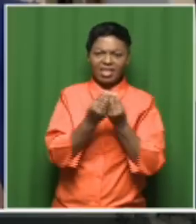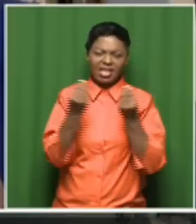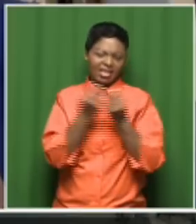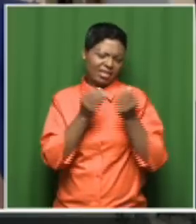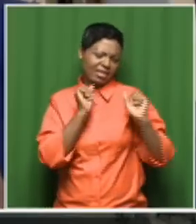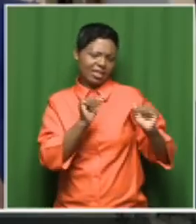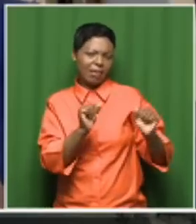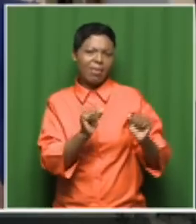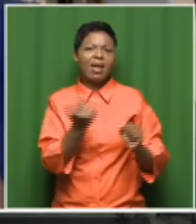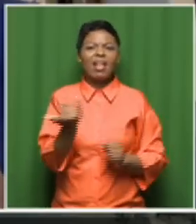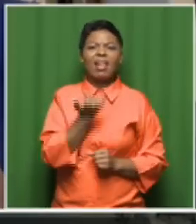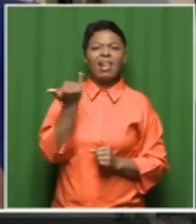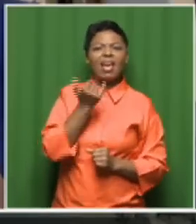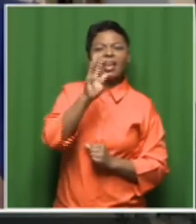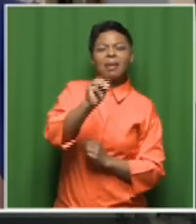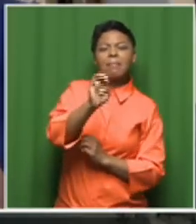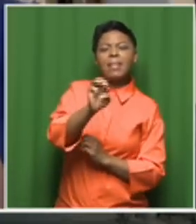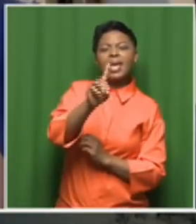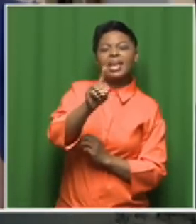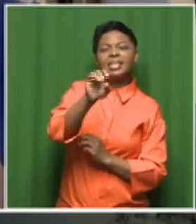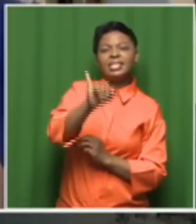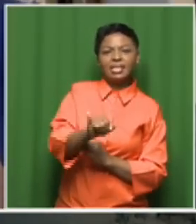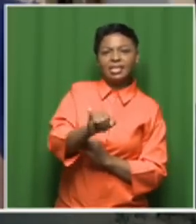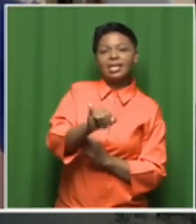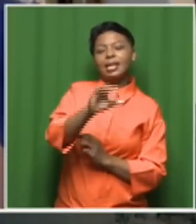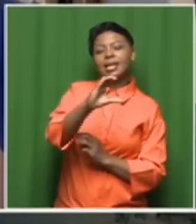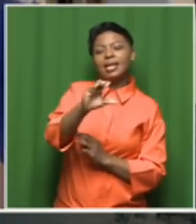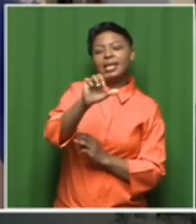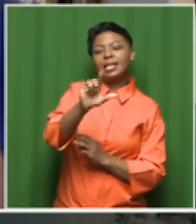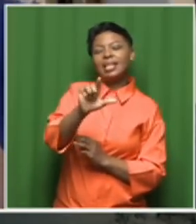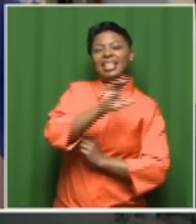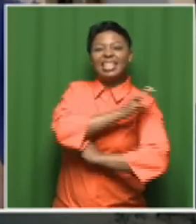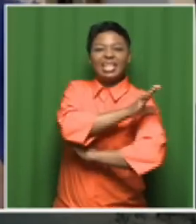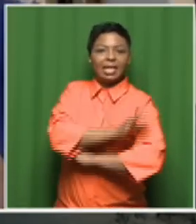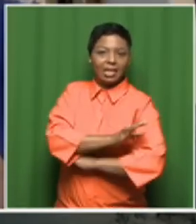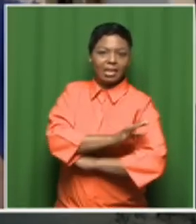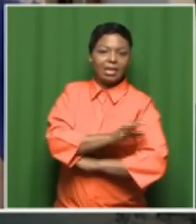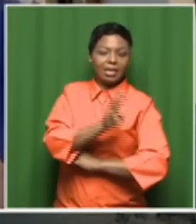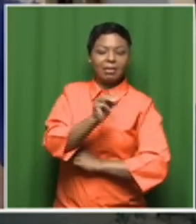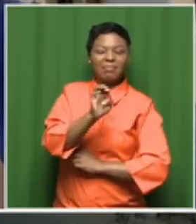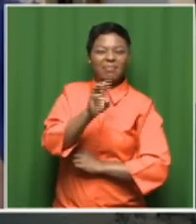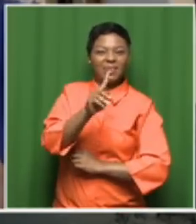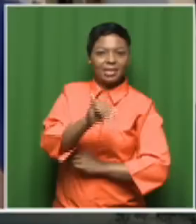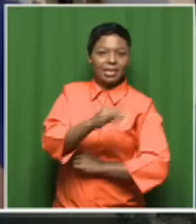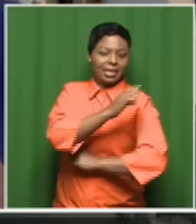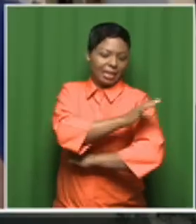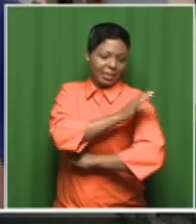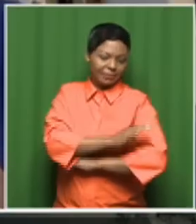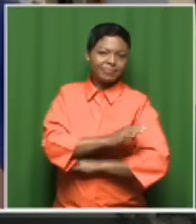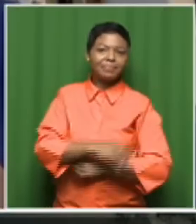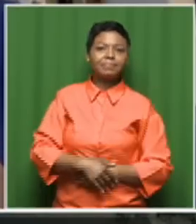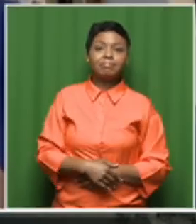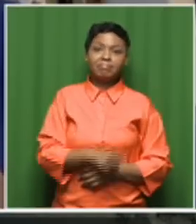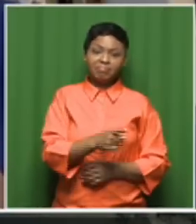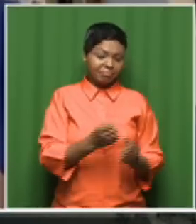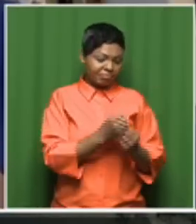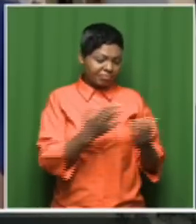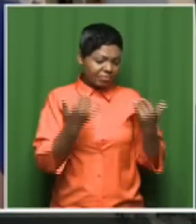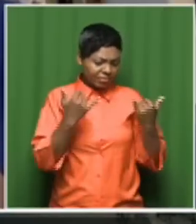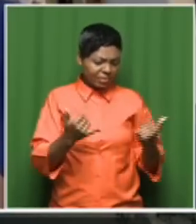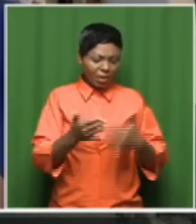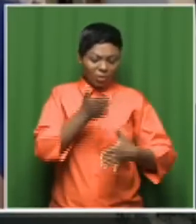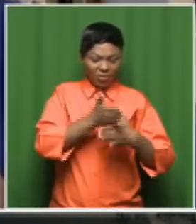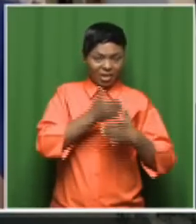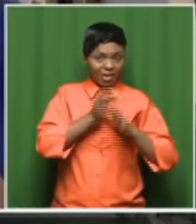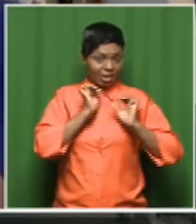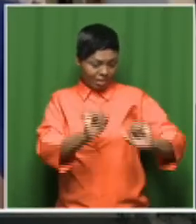for instance, this is me reading from the Mail and Guardian, recently announcing plans to automate a lot of their functions, the